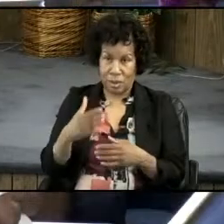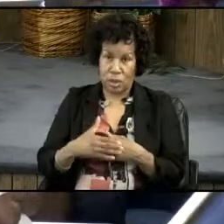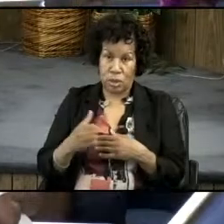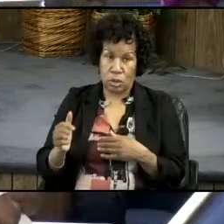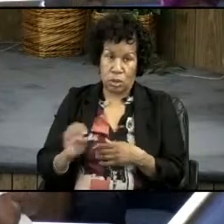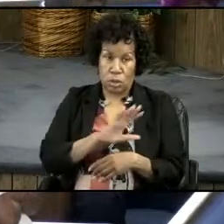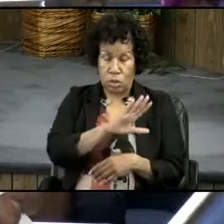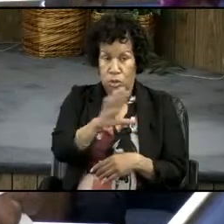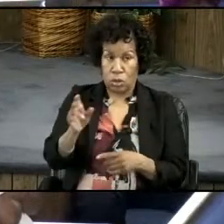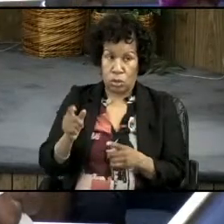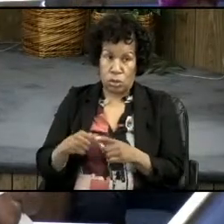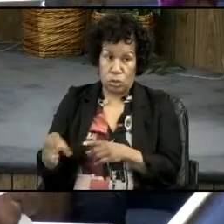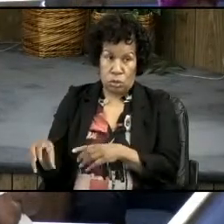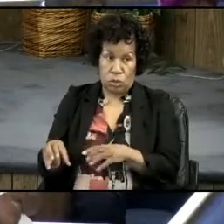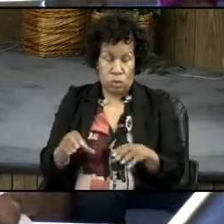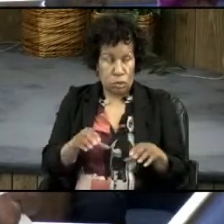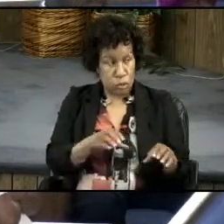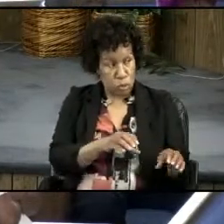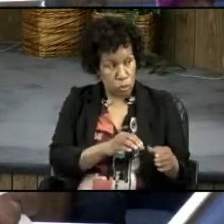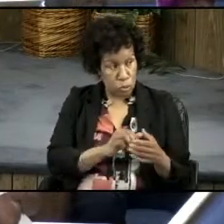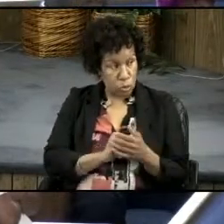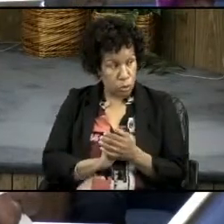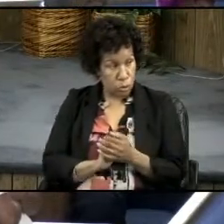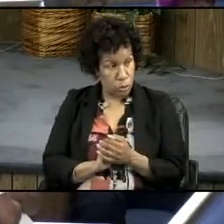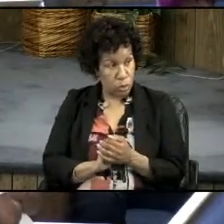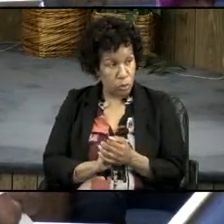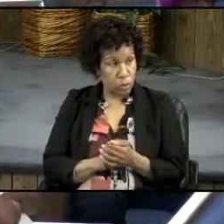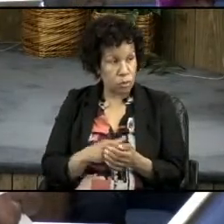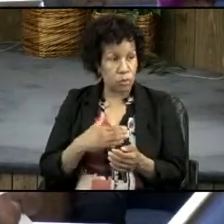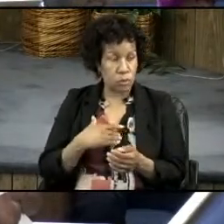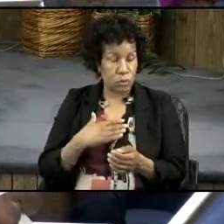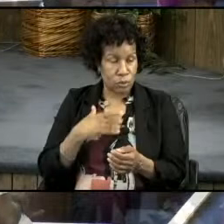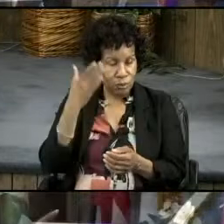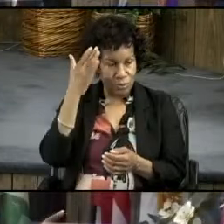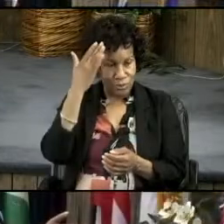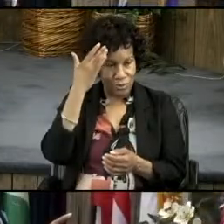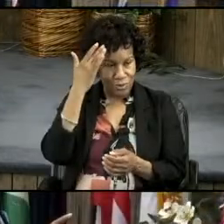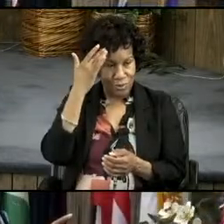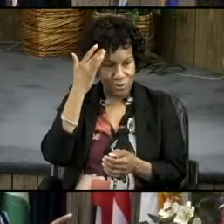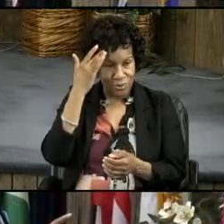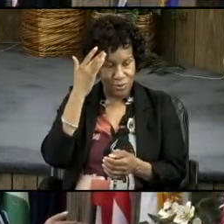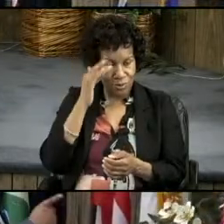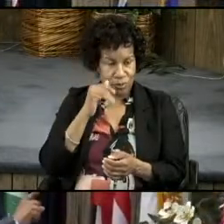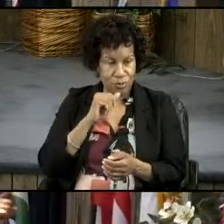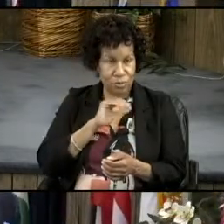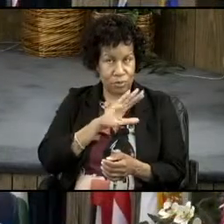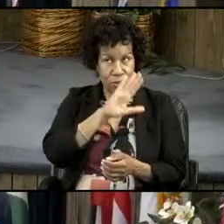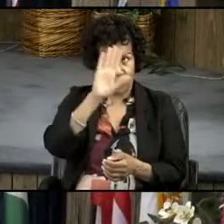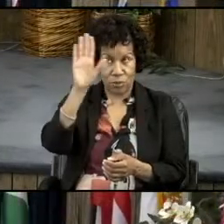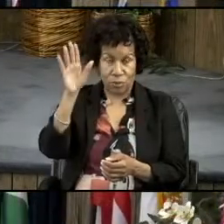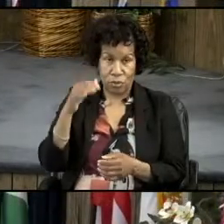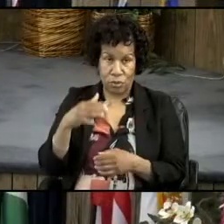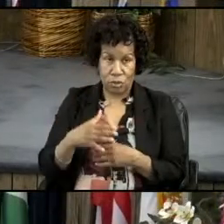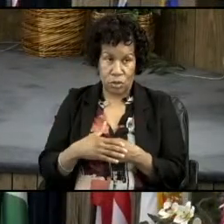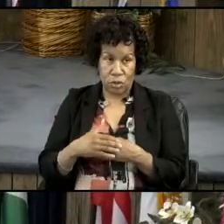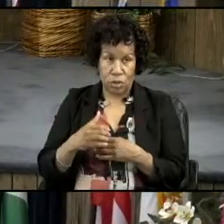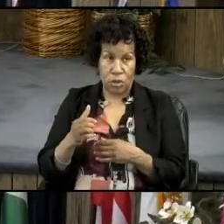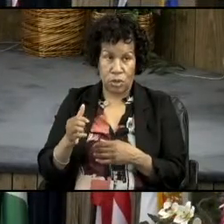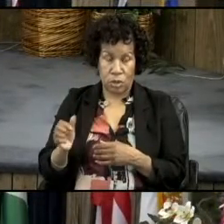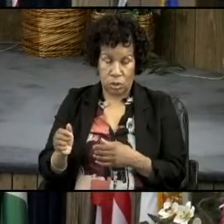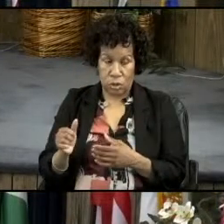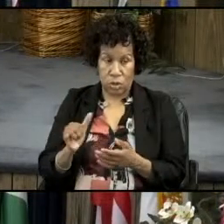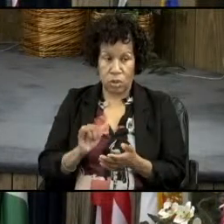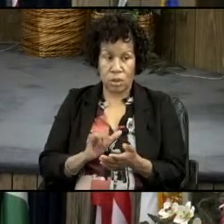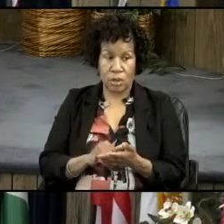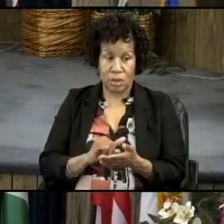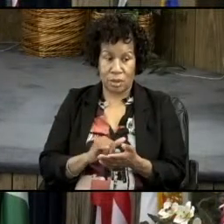What about them sheep in the wilderness, though? "I know thy pride." What is his pride? That